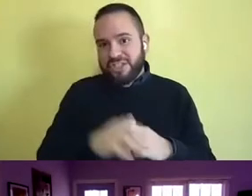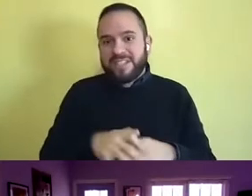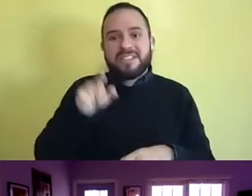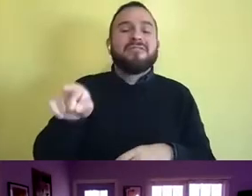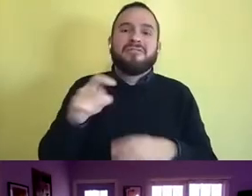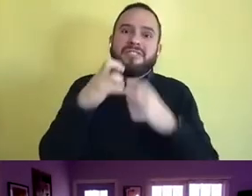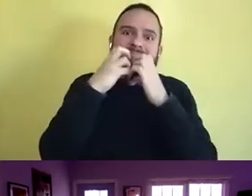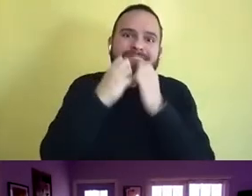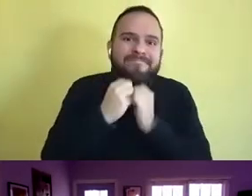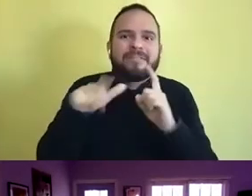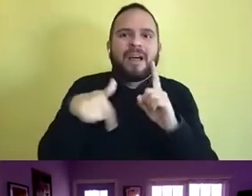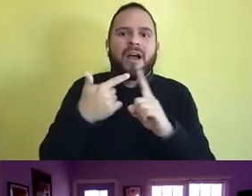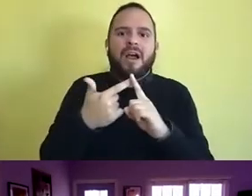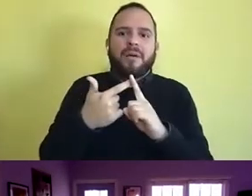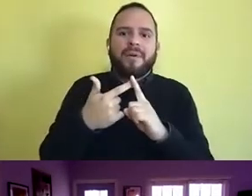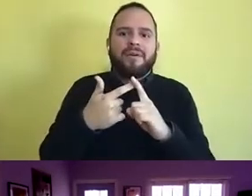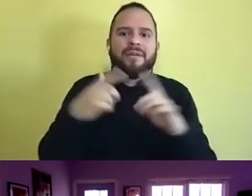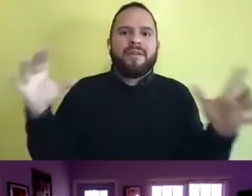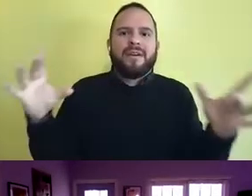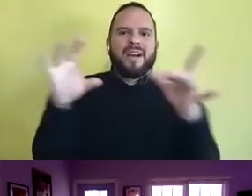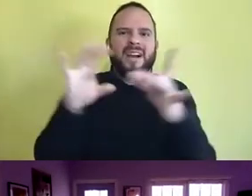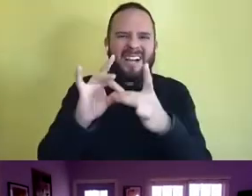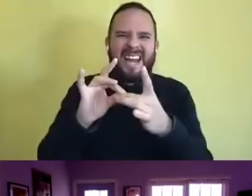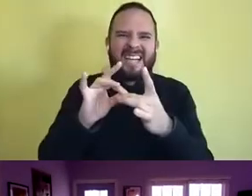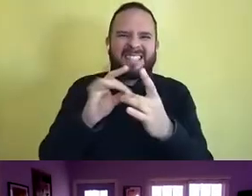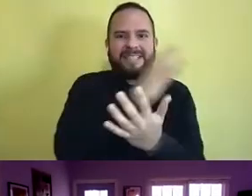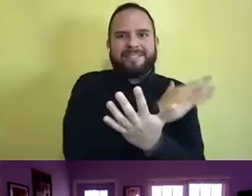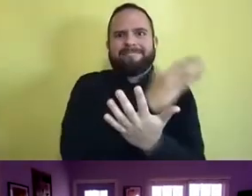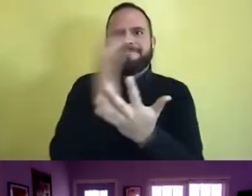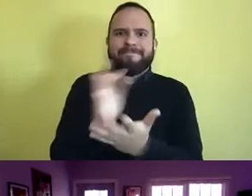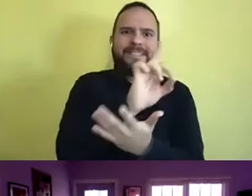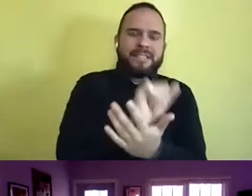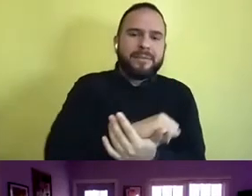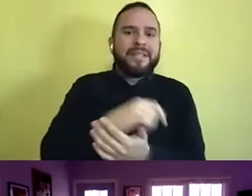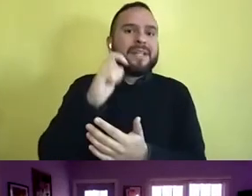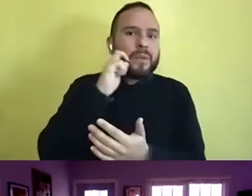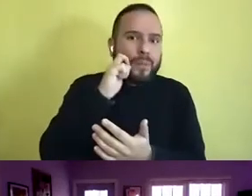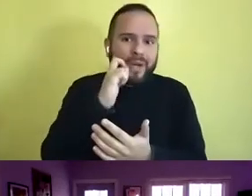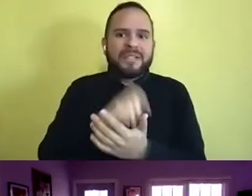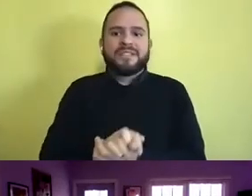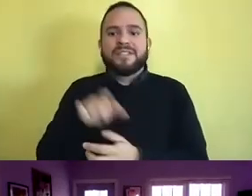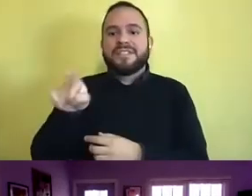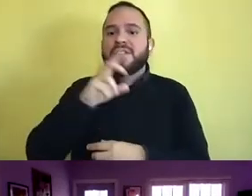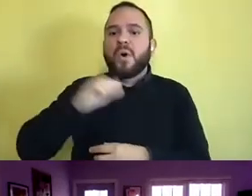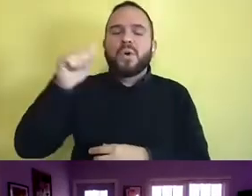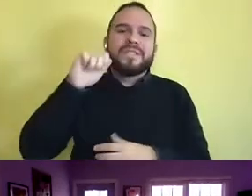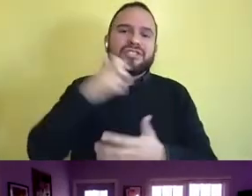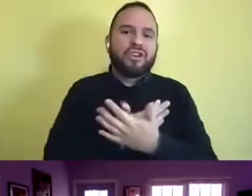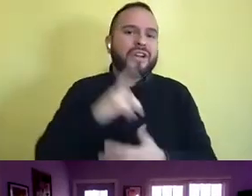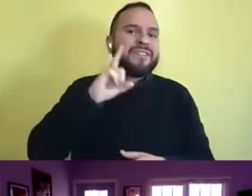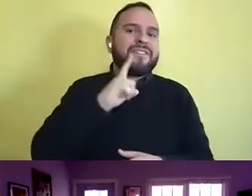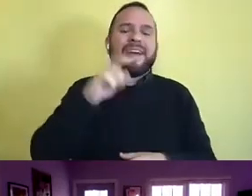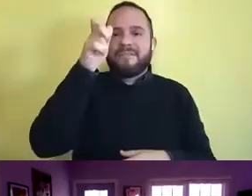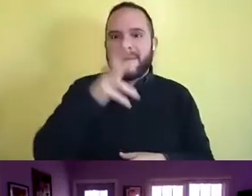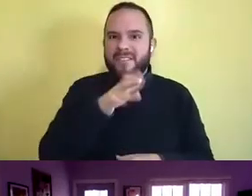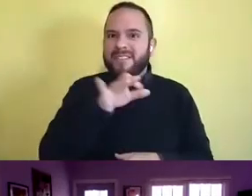the dots across disability, race, and tech. As the oldest daughter of deaf parents, she is fluent in American